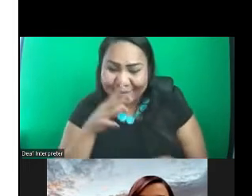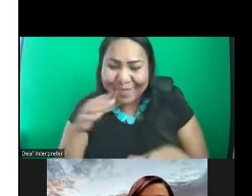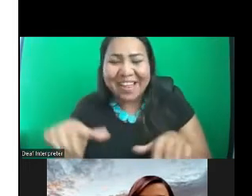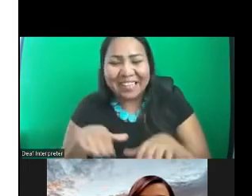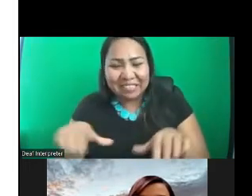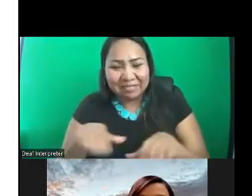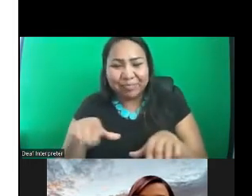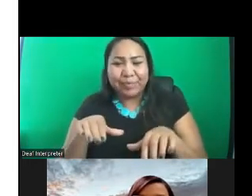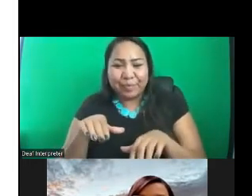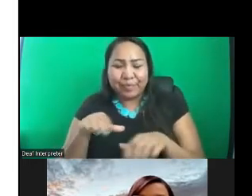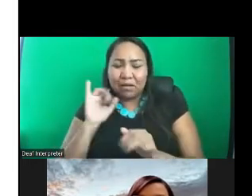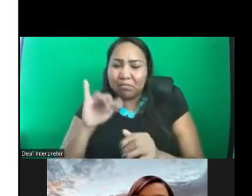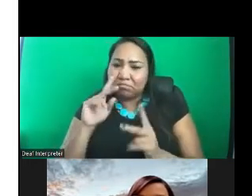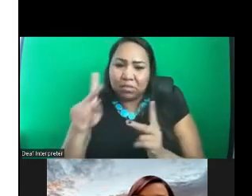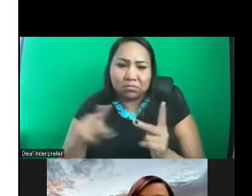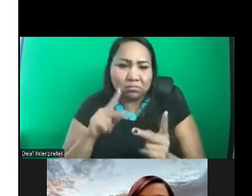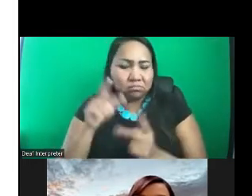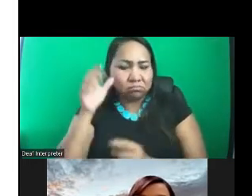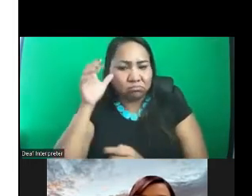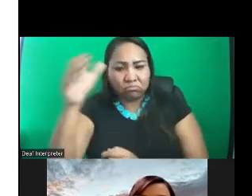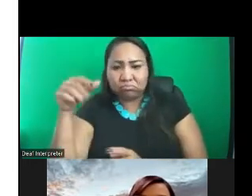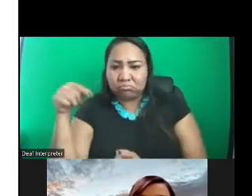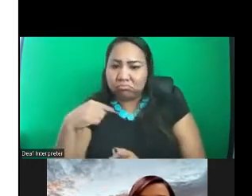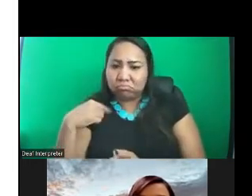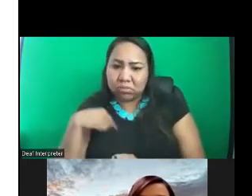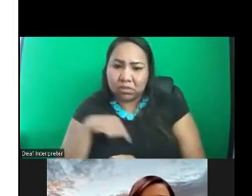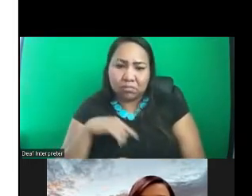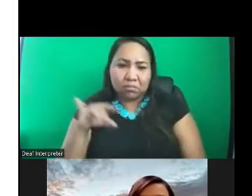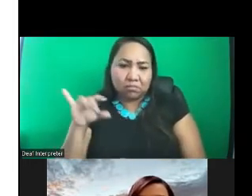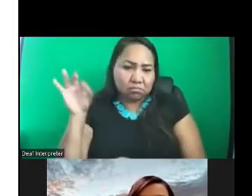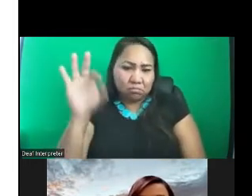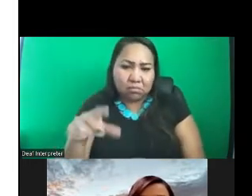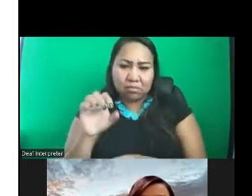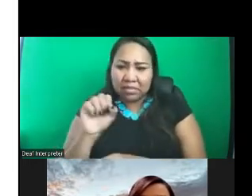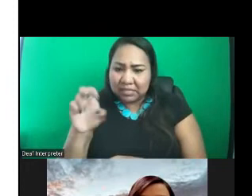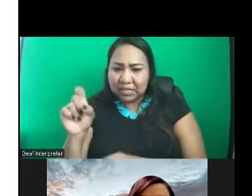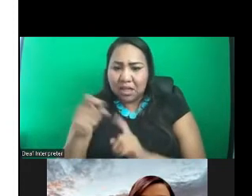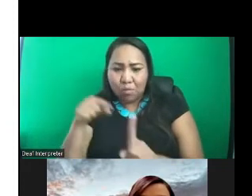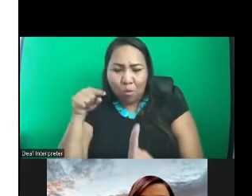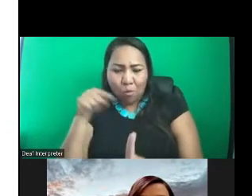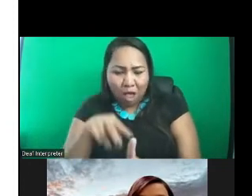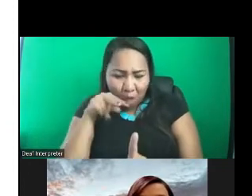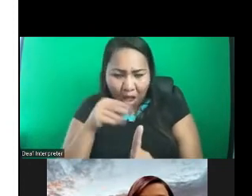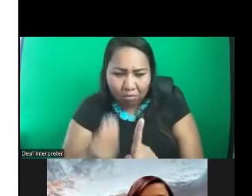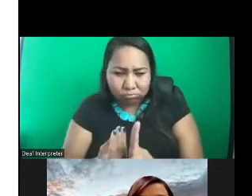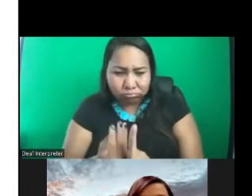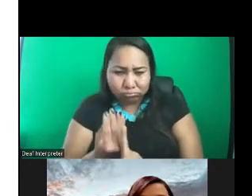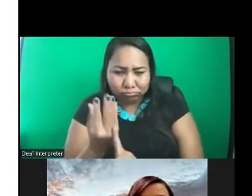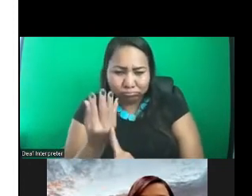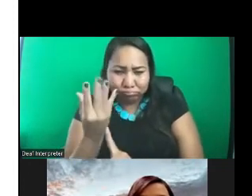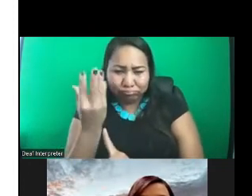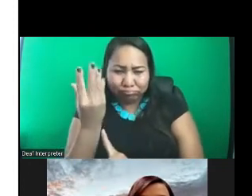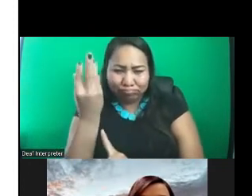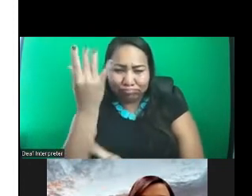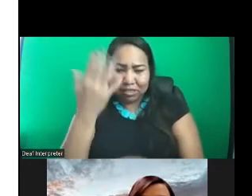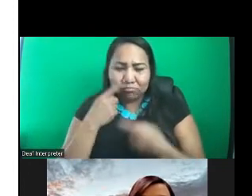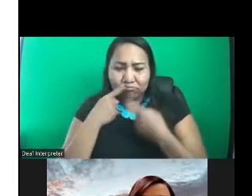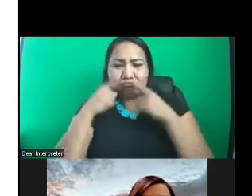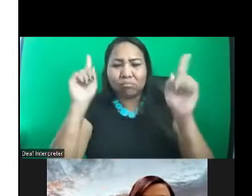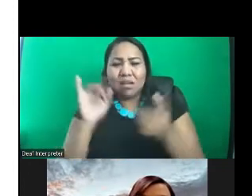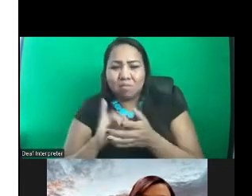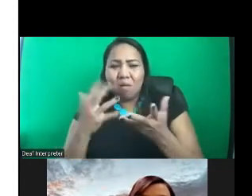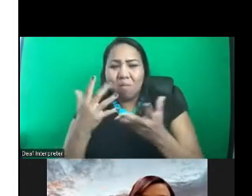from, where we plant that seed and then we watch it grow and flourish. And that's exactly what happens with the IPHW